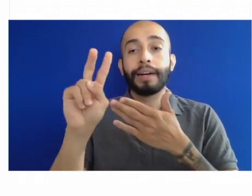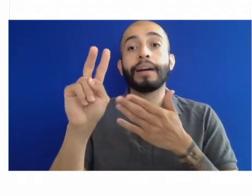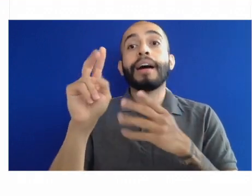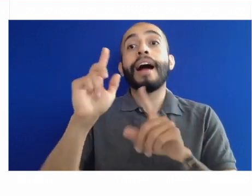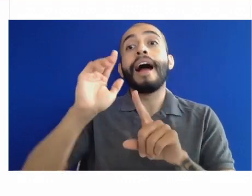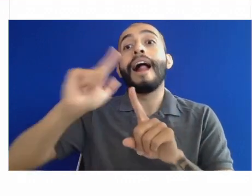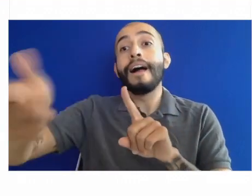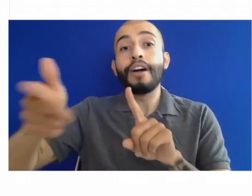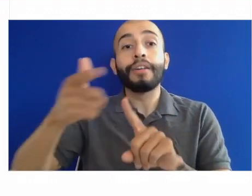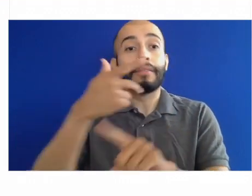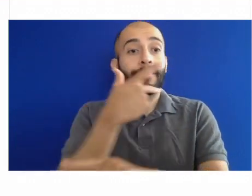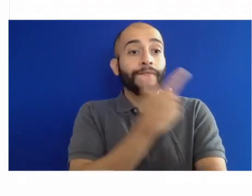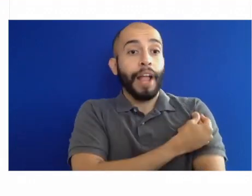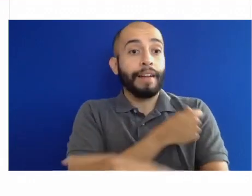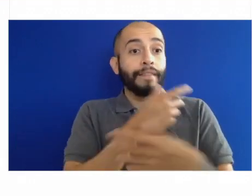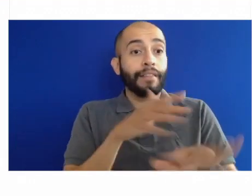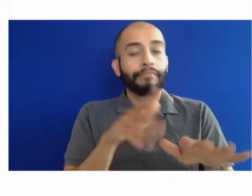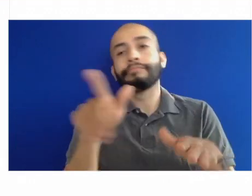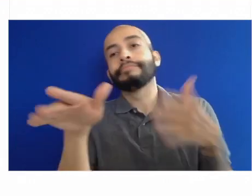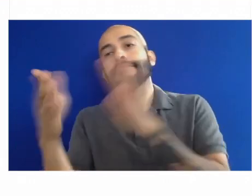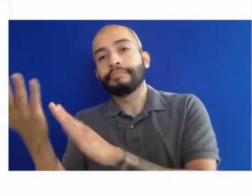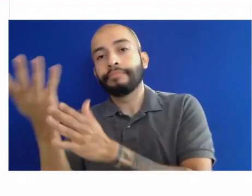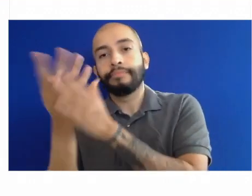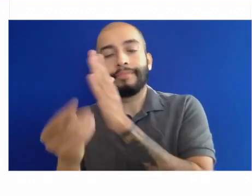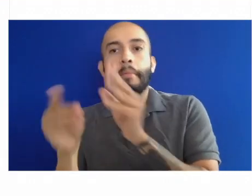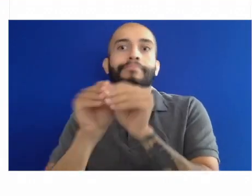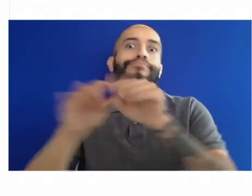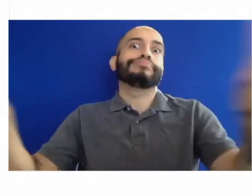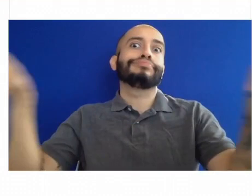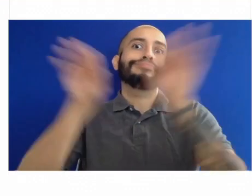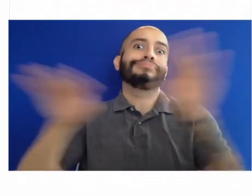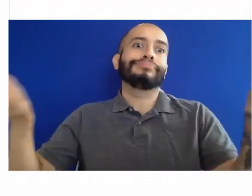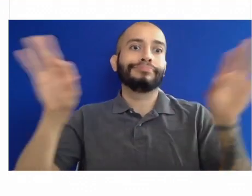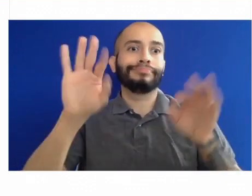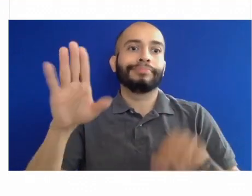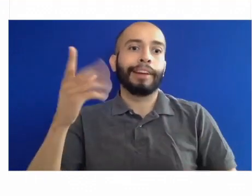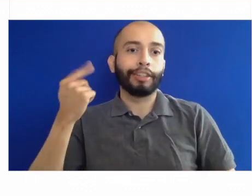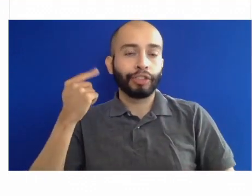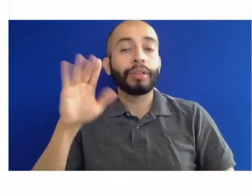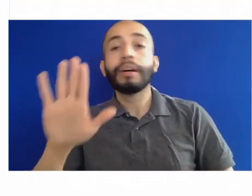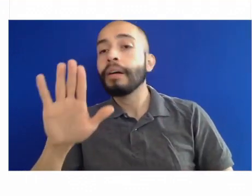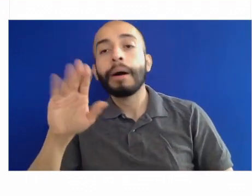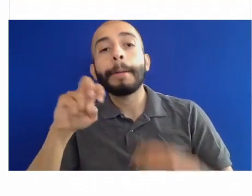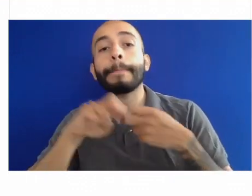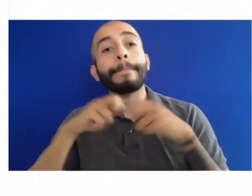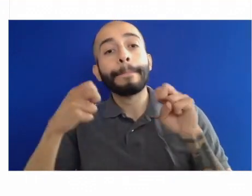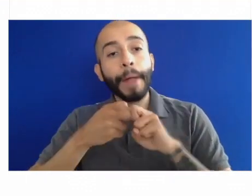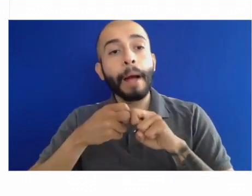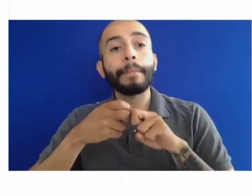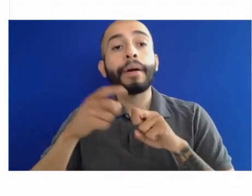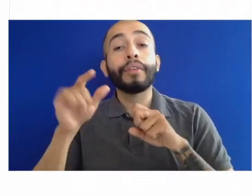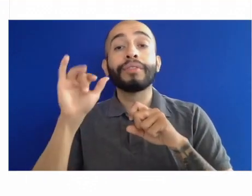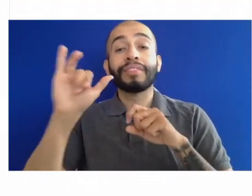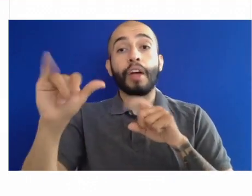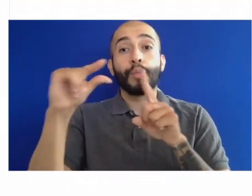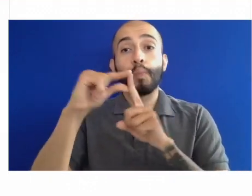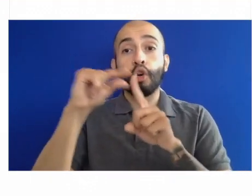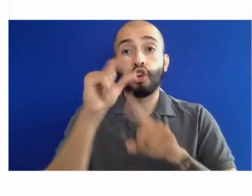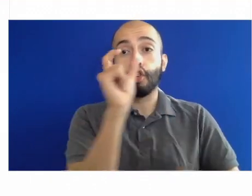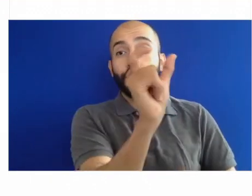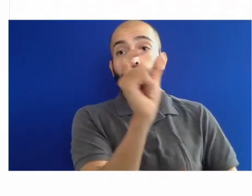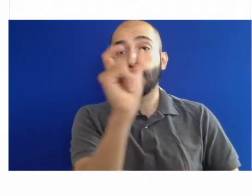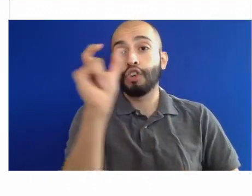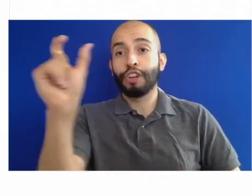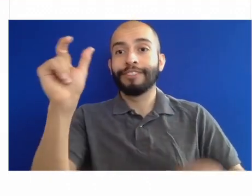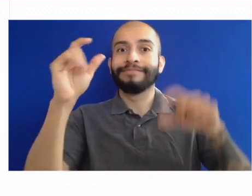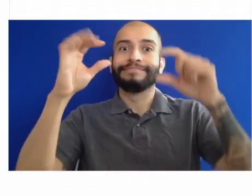wrong. And the problem is that every single word in that headline is true, right? That did happen. But the implication, namely that the doctor died